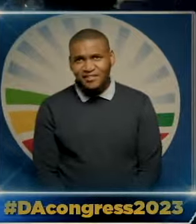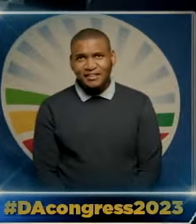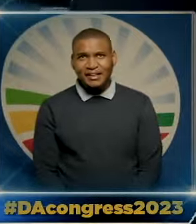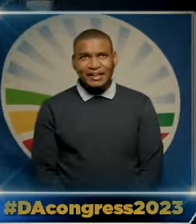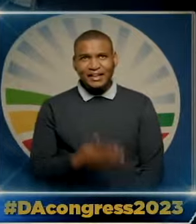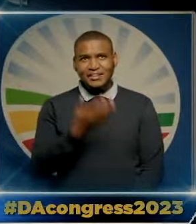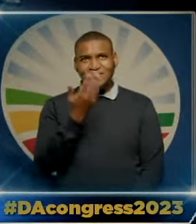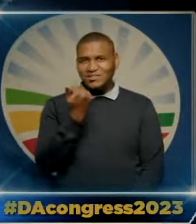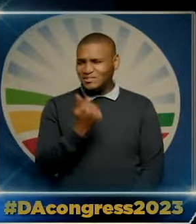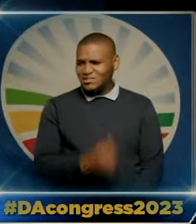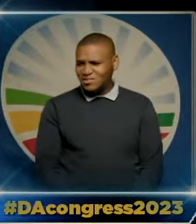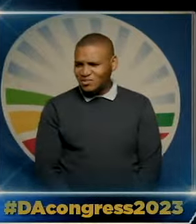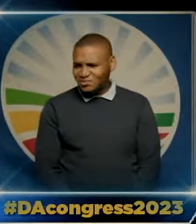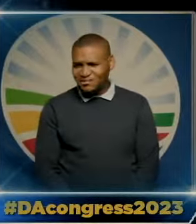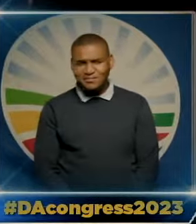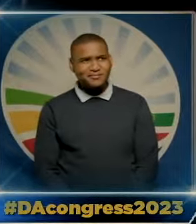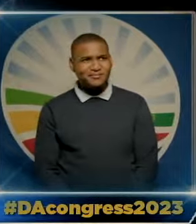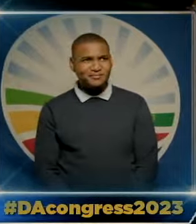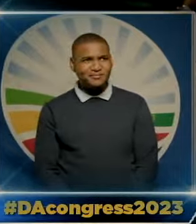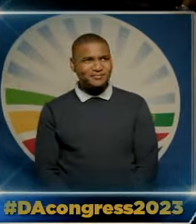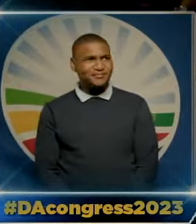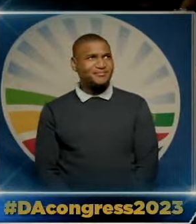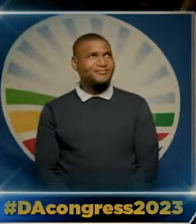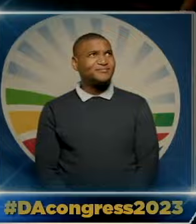to fall in love.